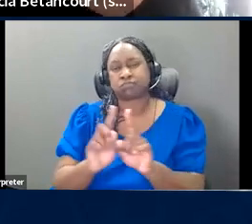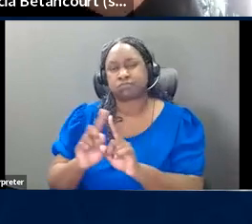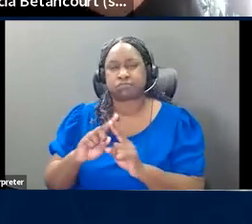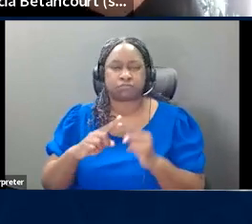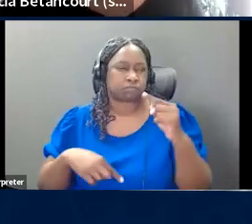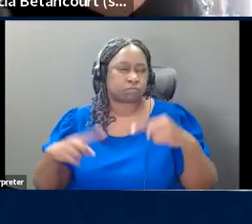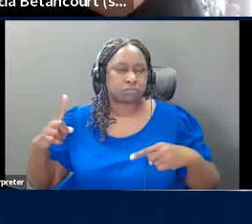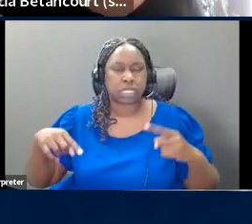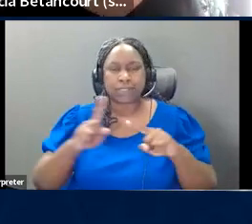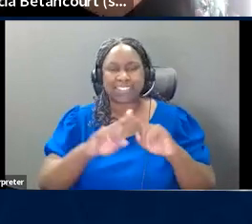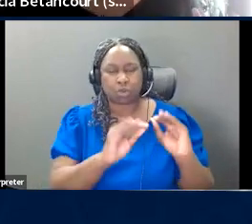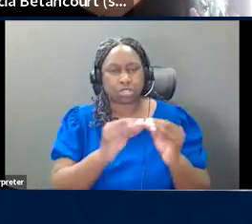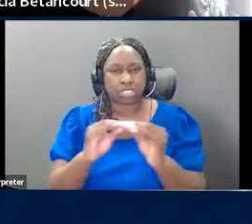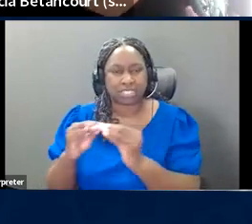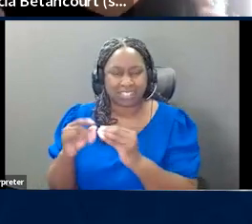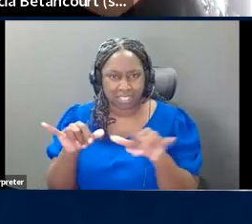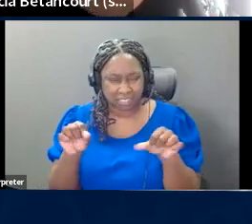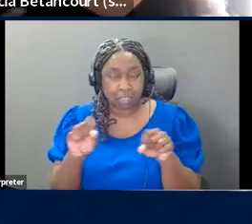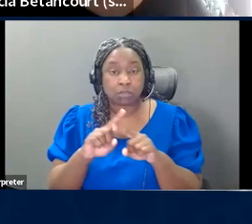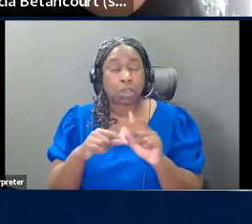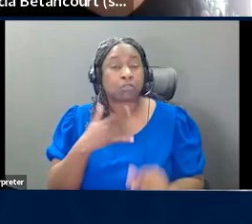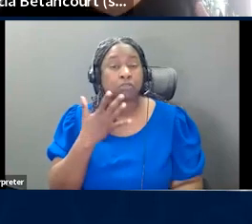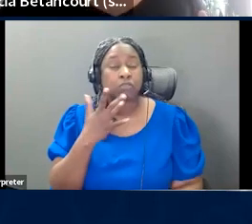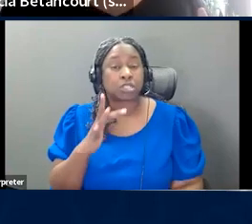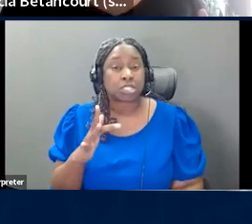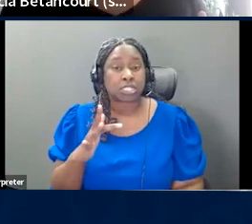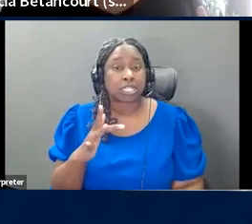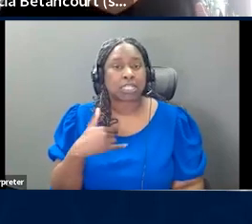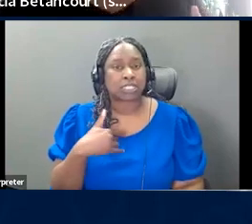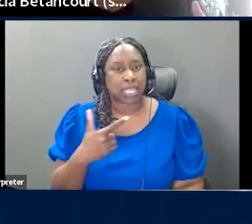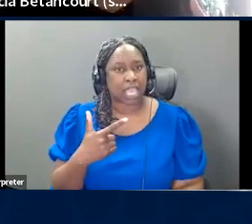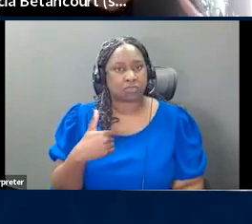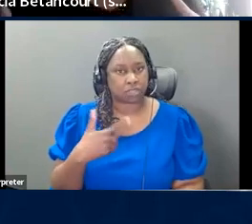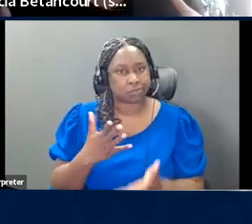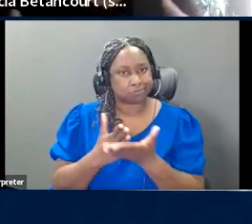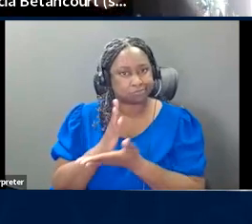different organizations, but we're really fortunate to have the privilege to work in